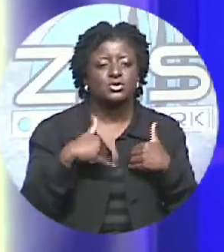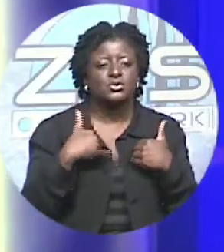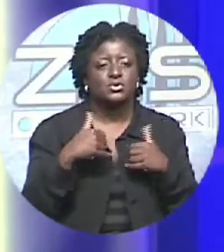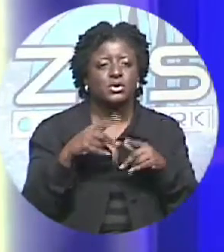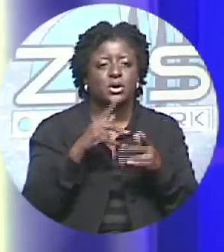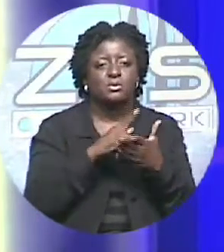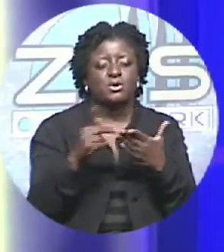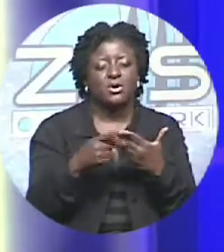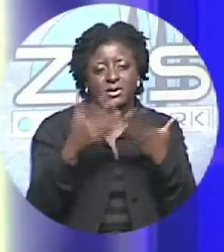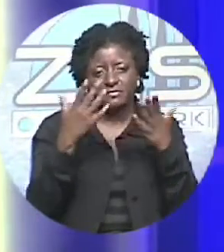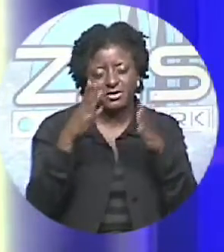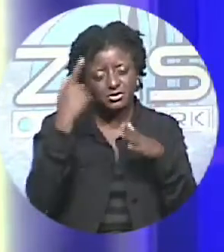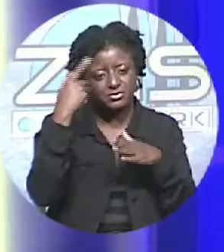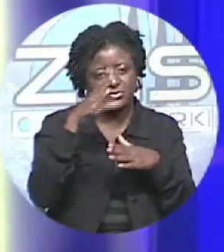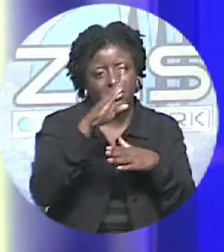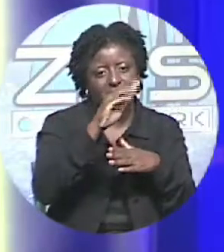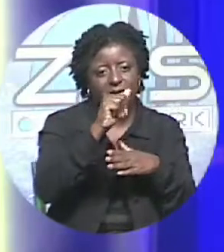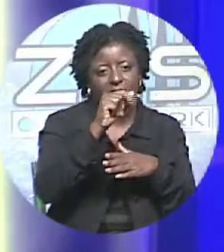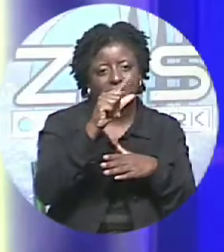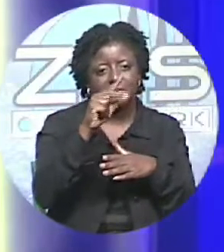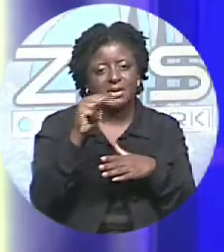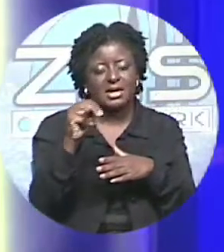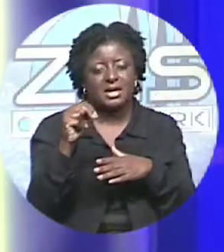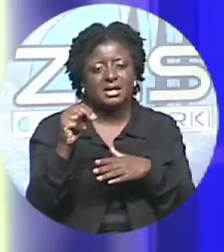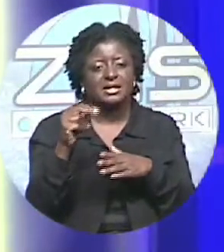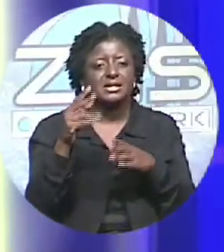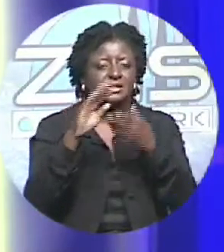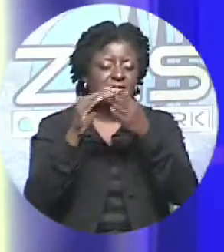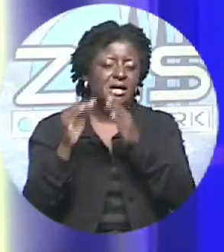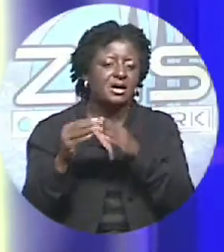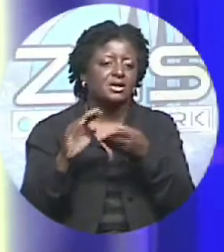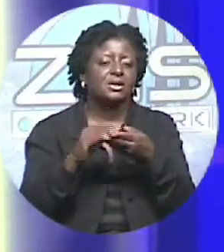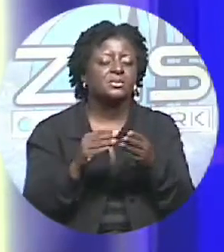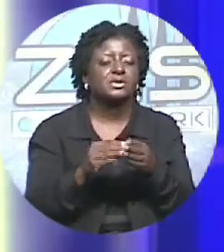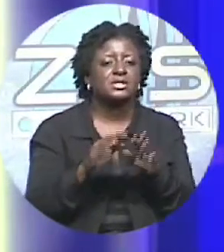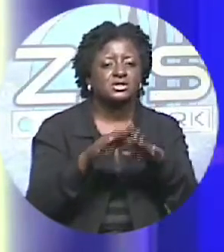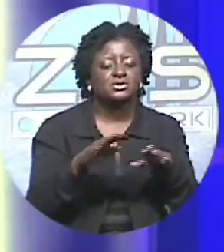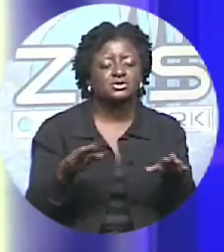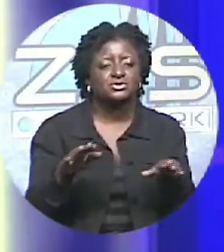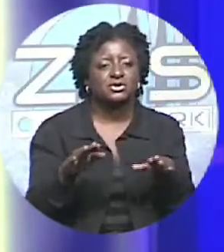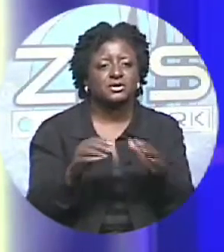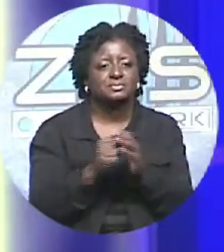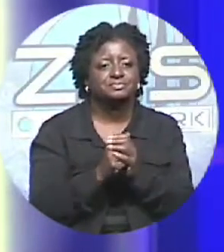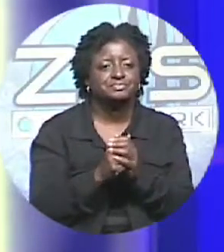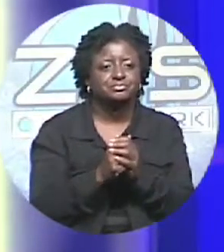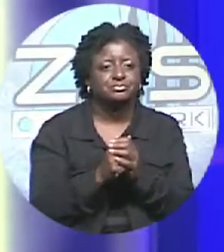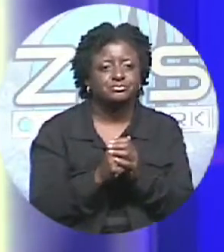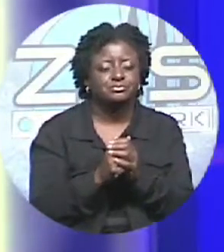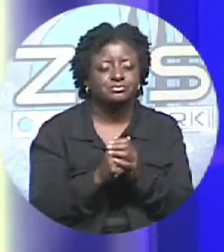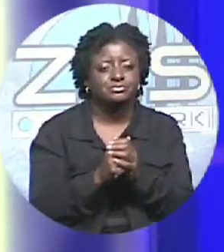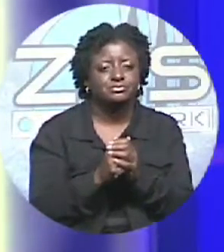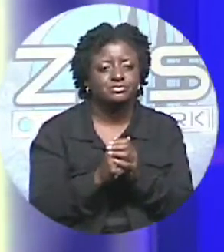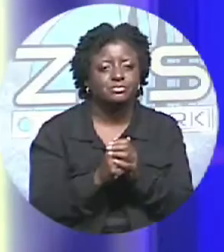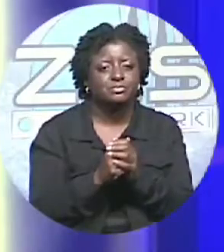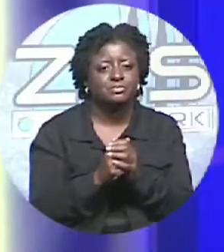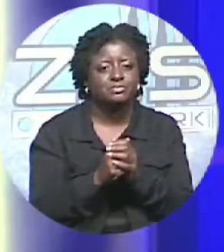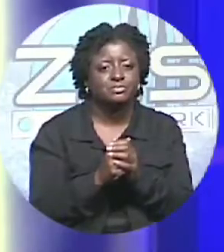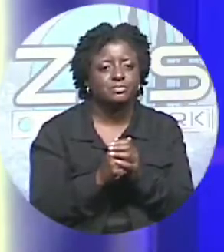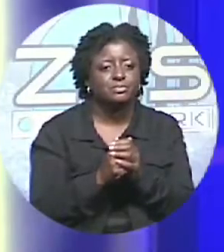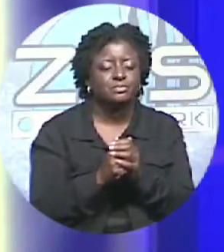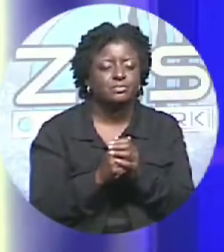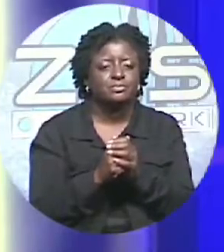the Bain Town community. Carla Palmer reports on the lessons learned not only as the children prepare for the new school year, but for the rest of their